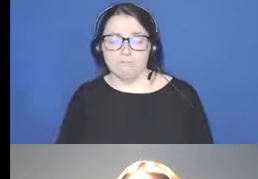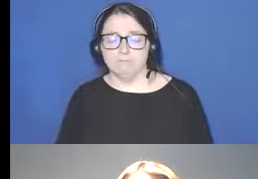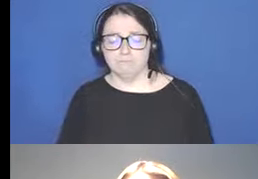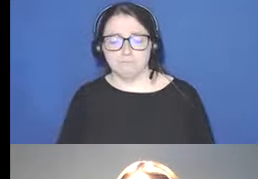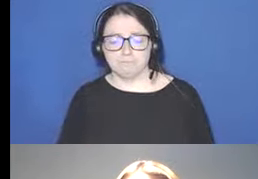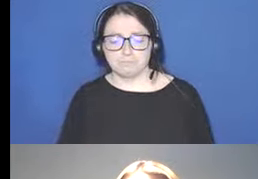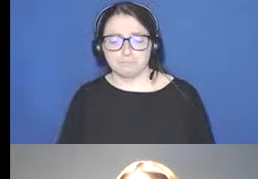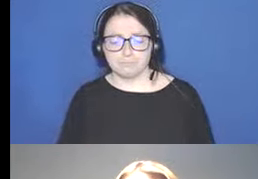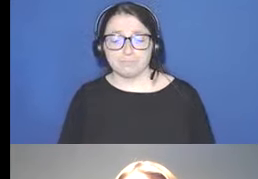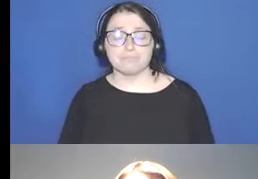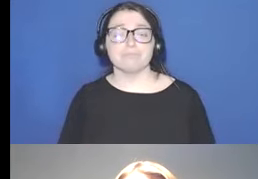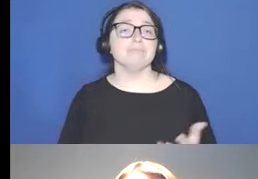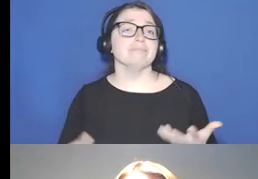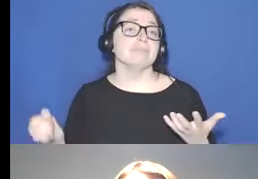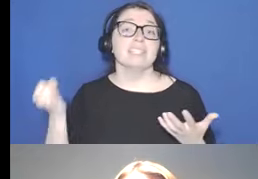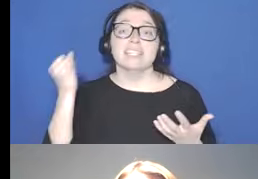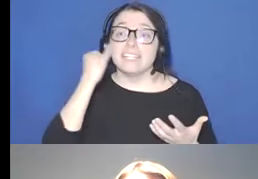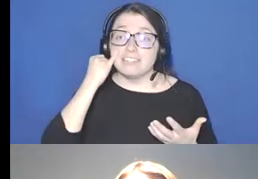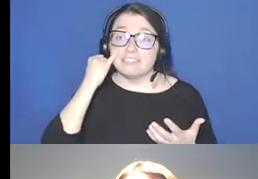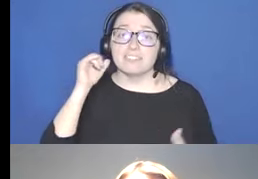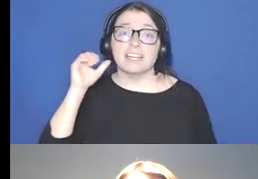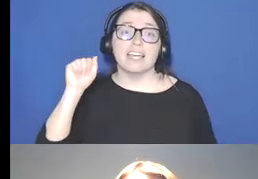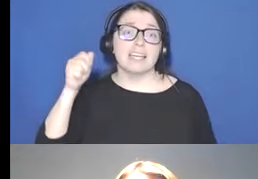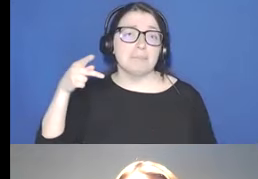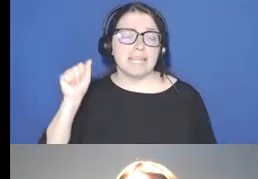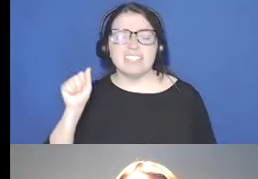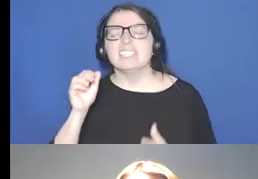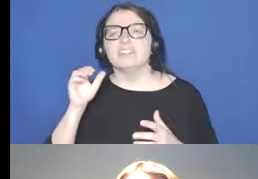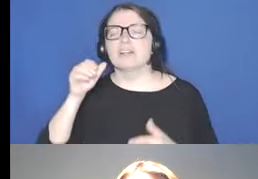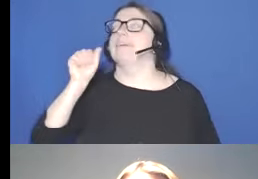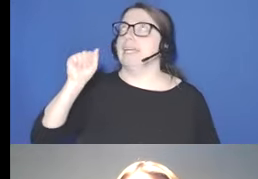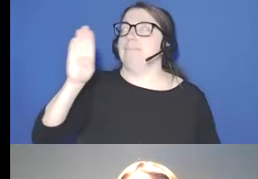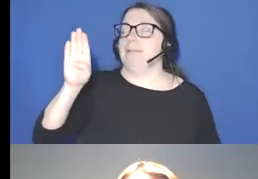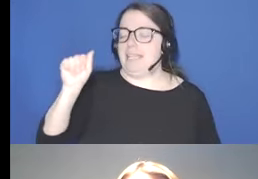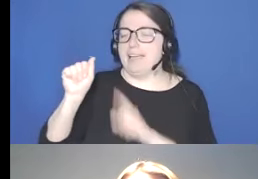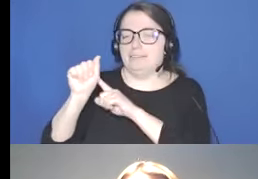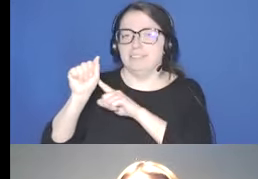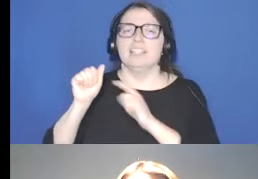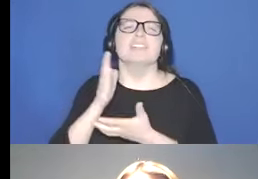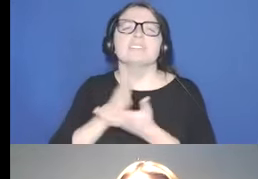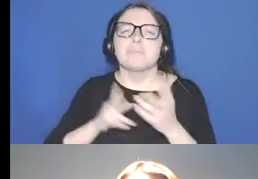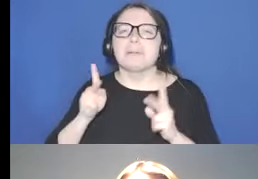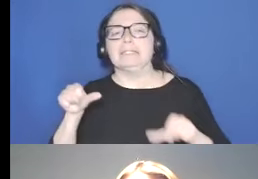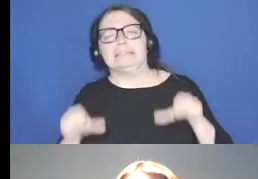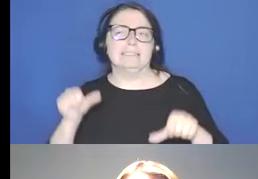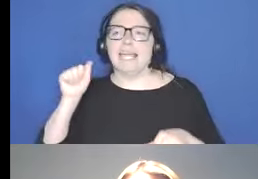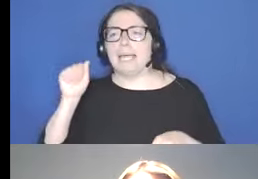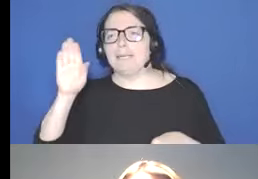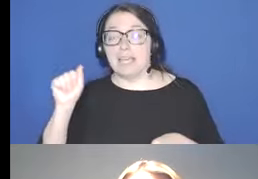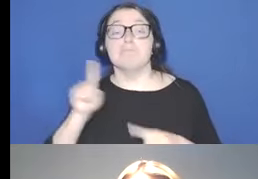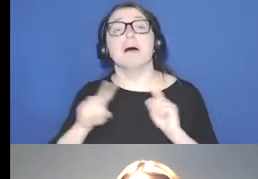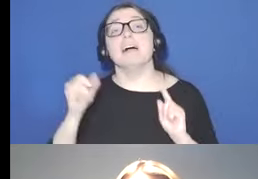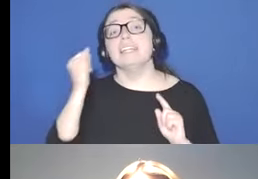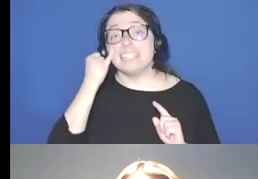if they're doing ABA, I know some people have mixed feelings on ABA, but if you feel that ABA is for you and your child is going